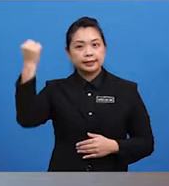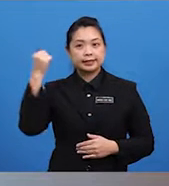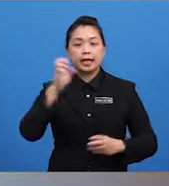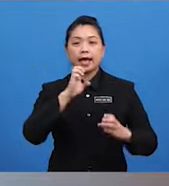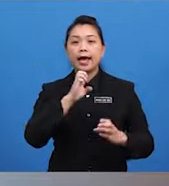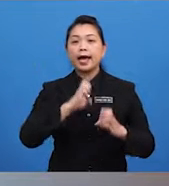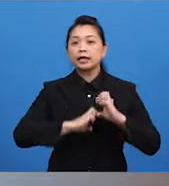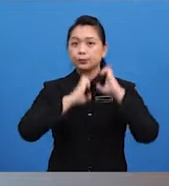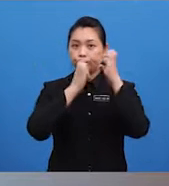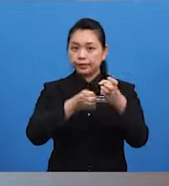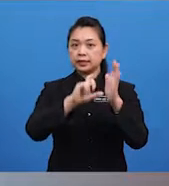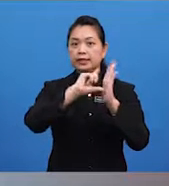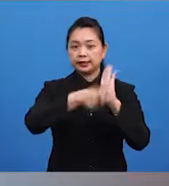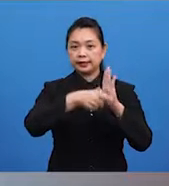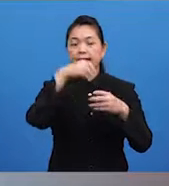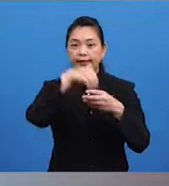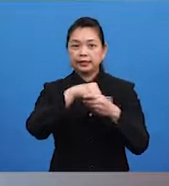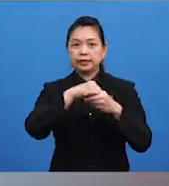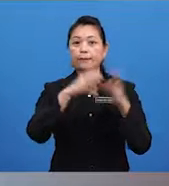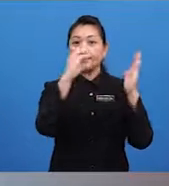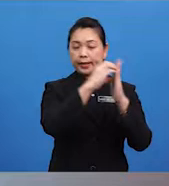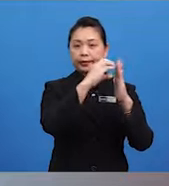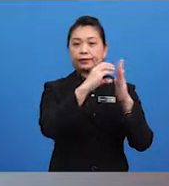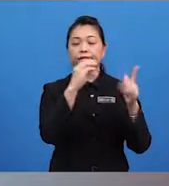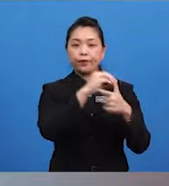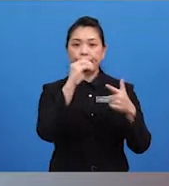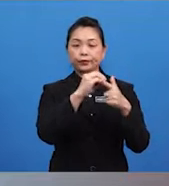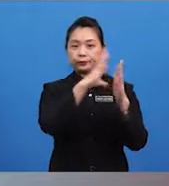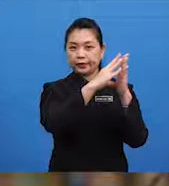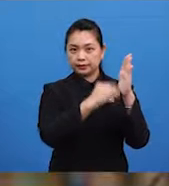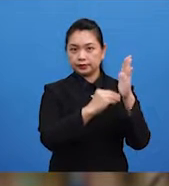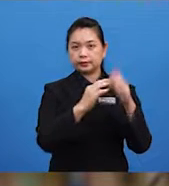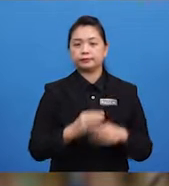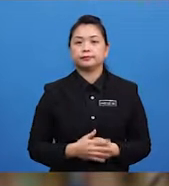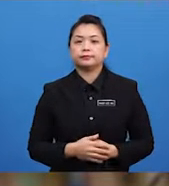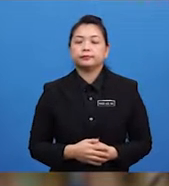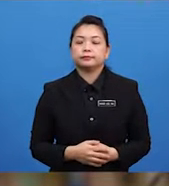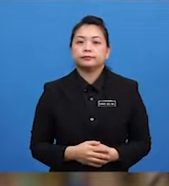ideas expressed later in the paragraph, text, or passage.